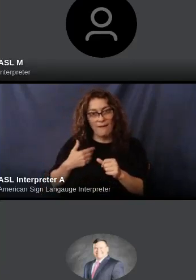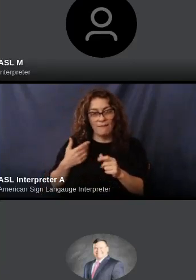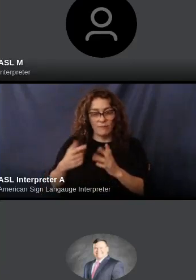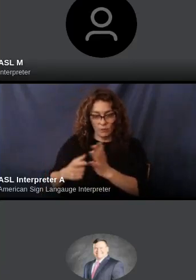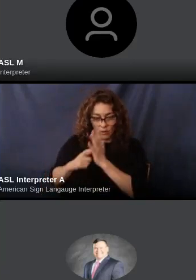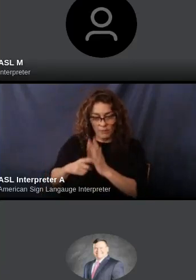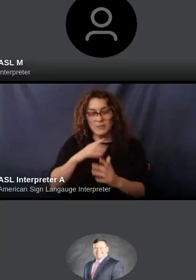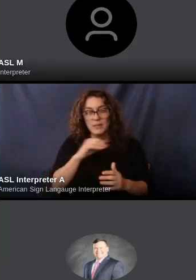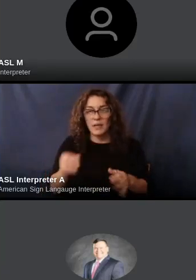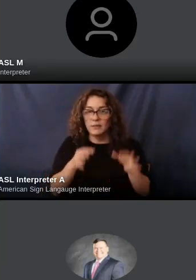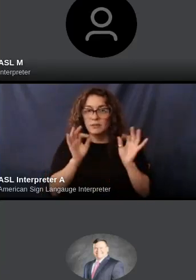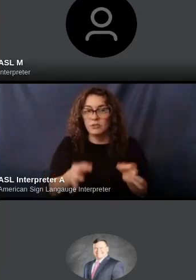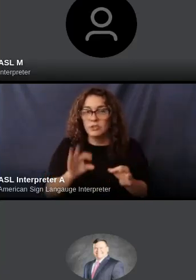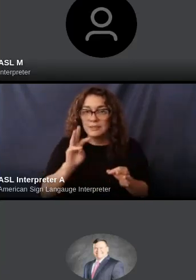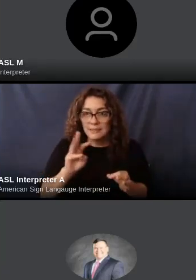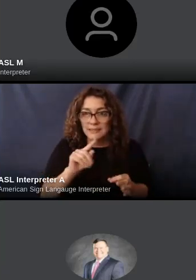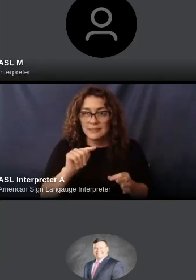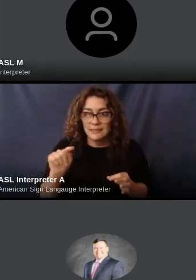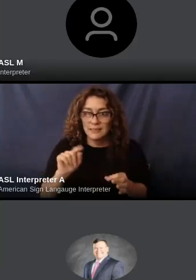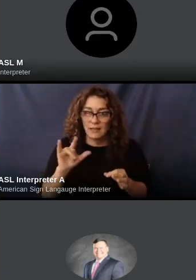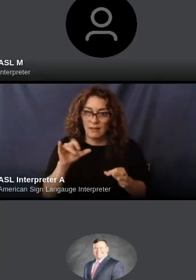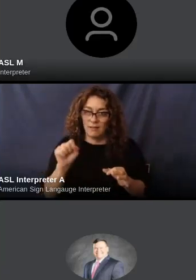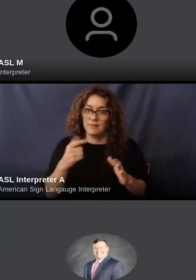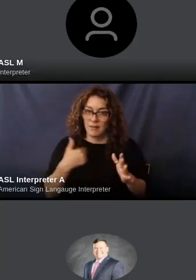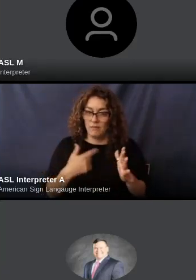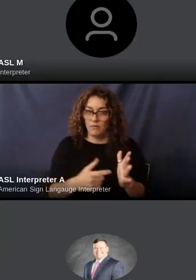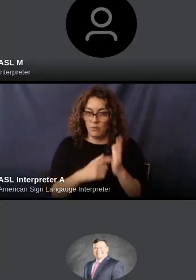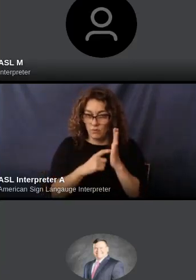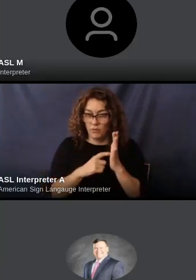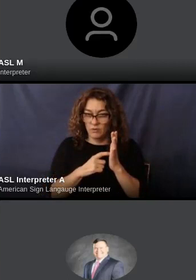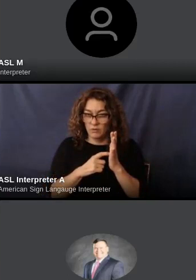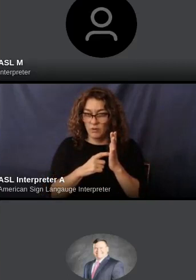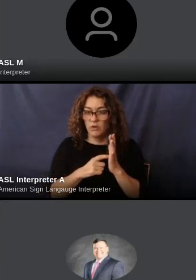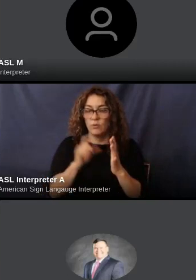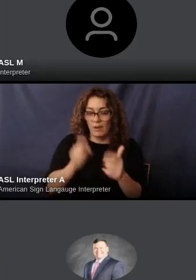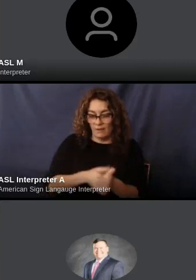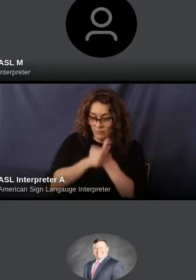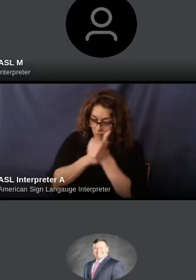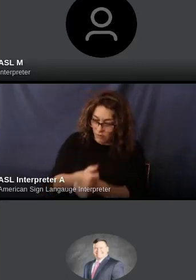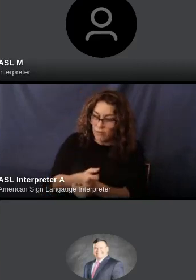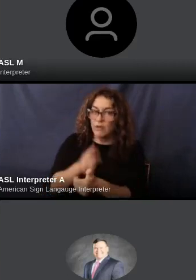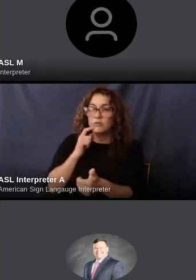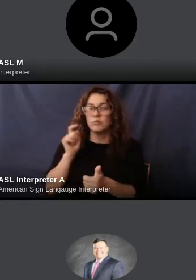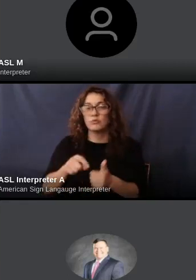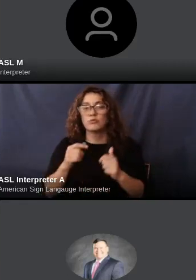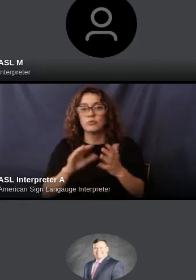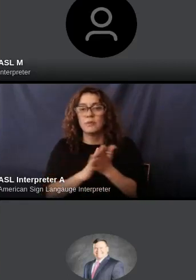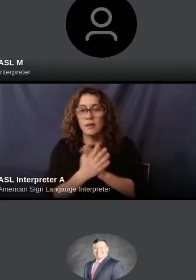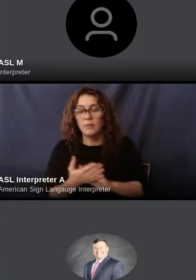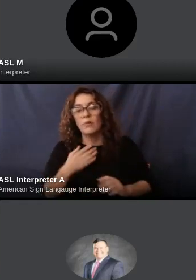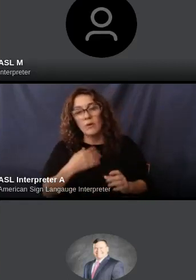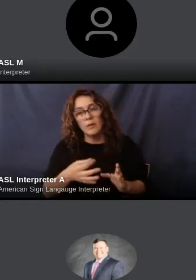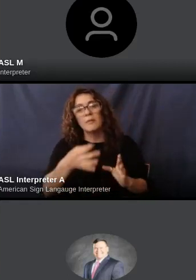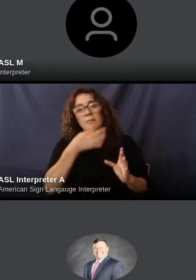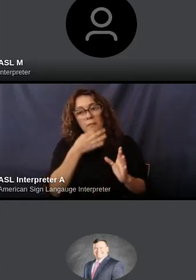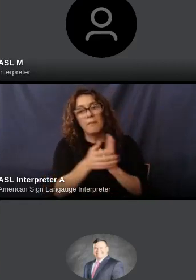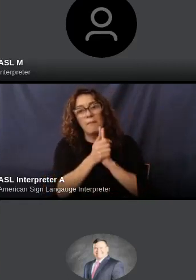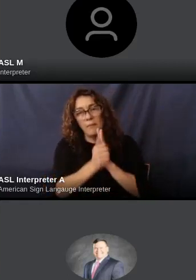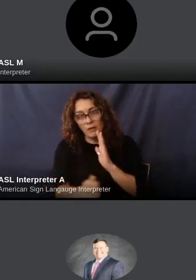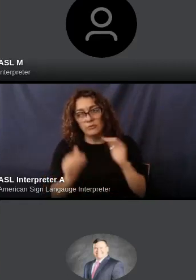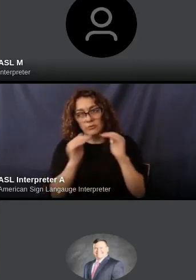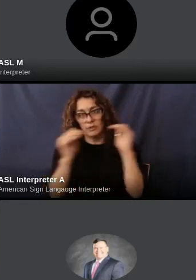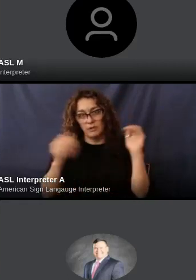really progressing towards and implementing and really moving to this mastery level of high impact tutoring. And